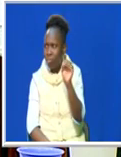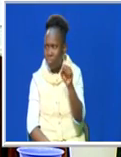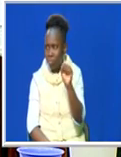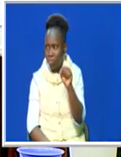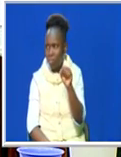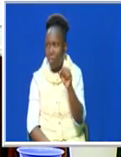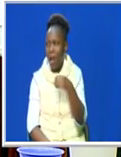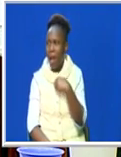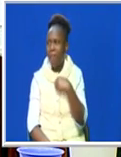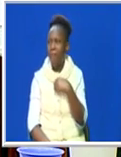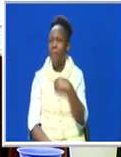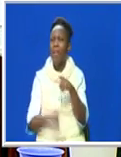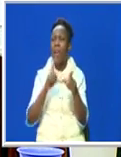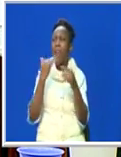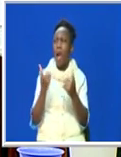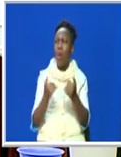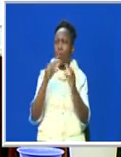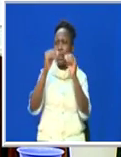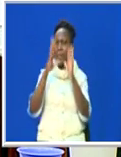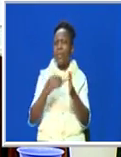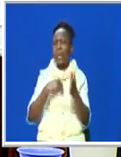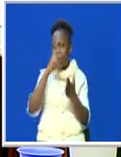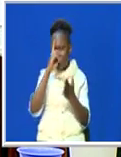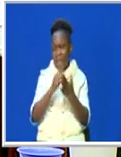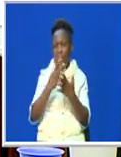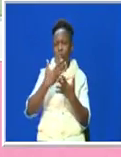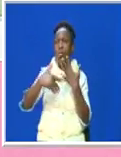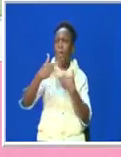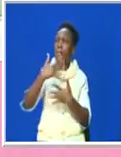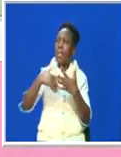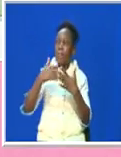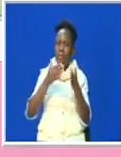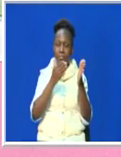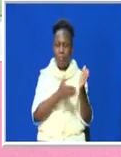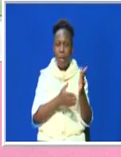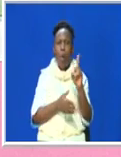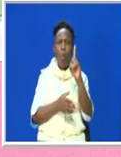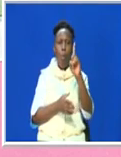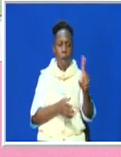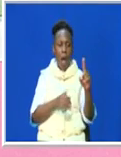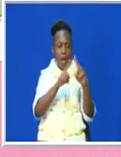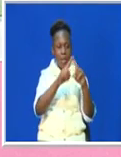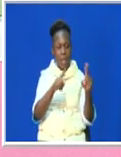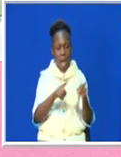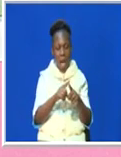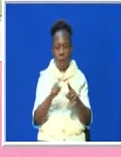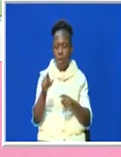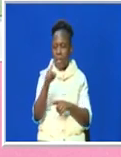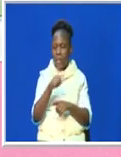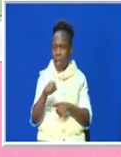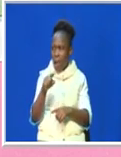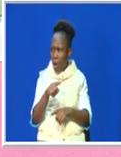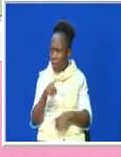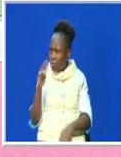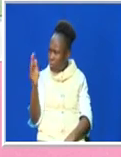pattern. And the pattern goes, I have one triangle, circle, one